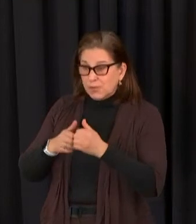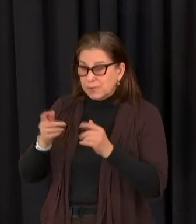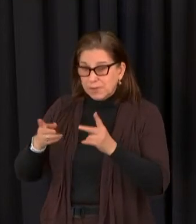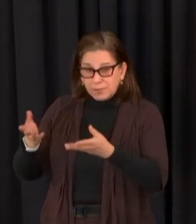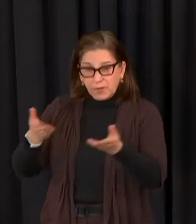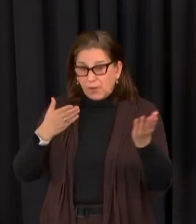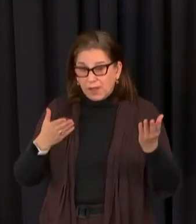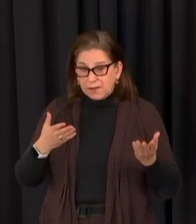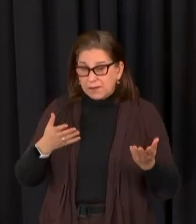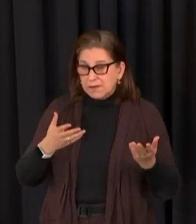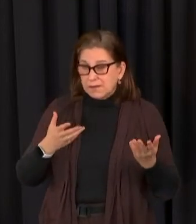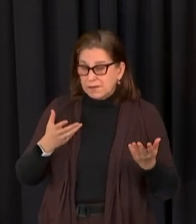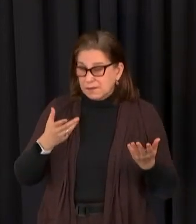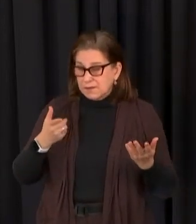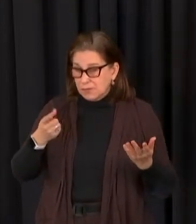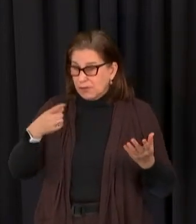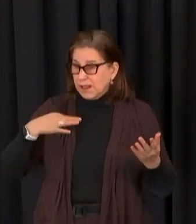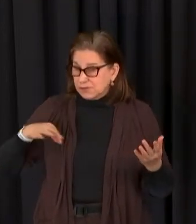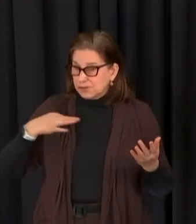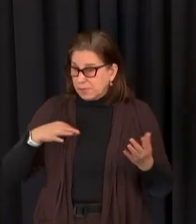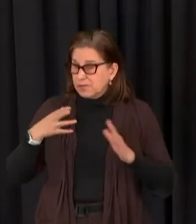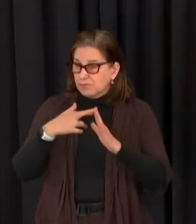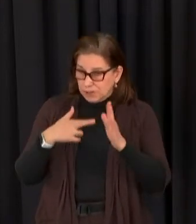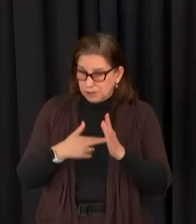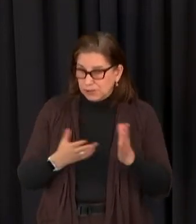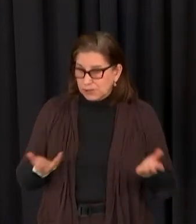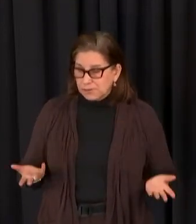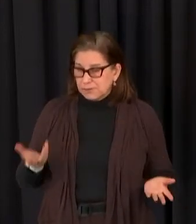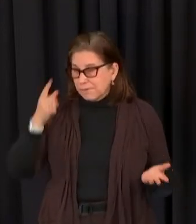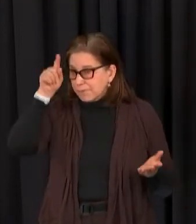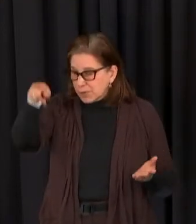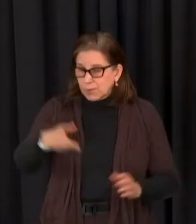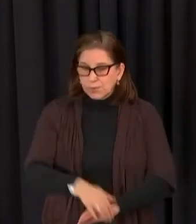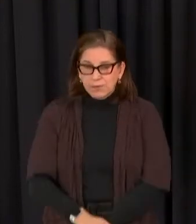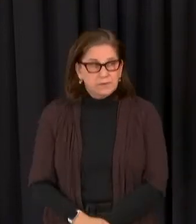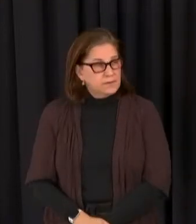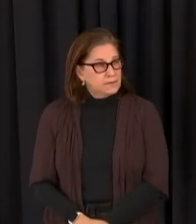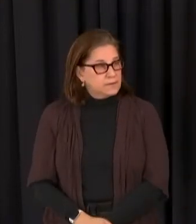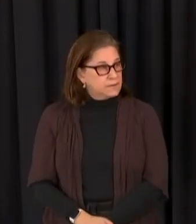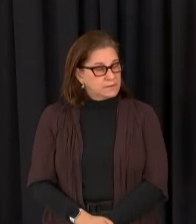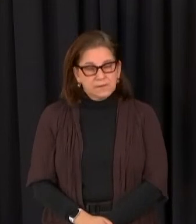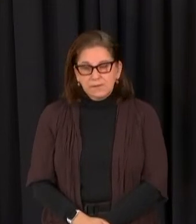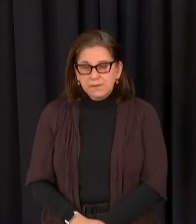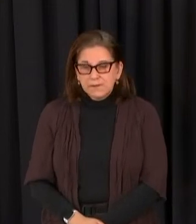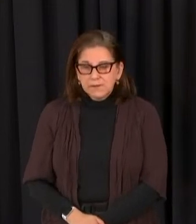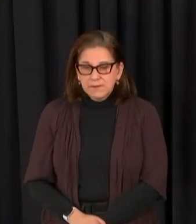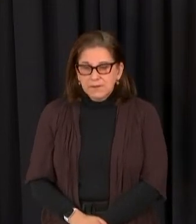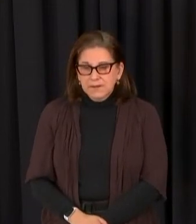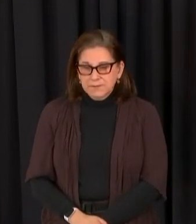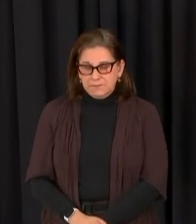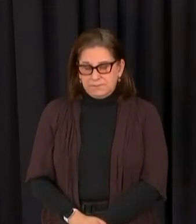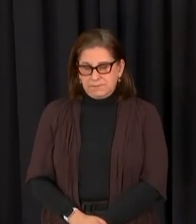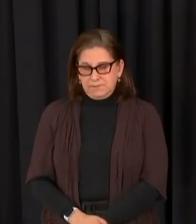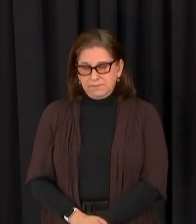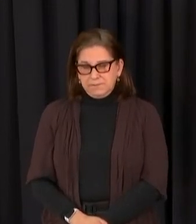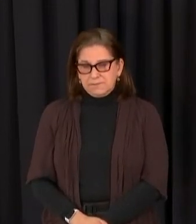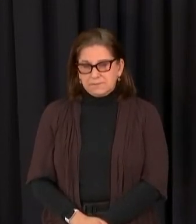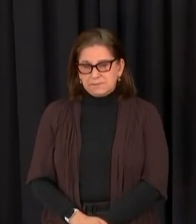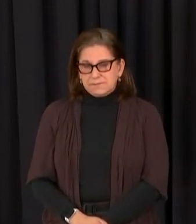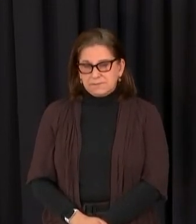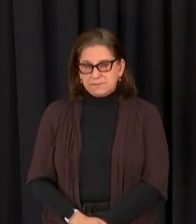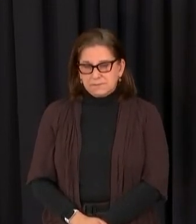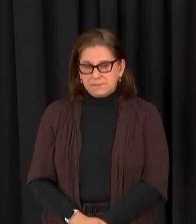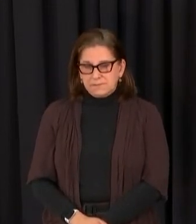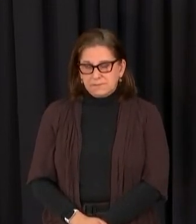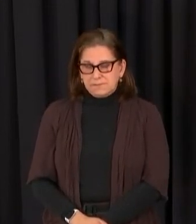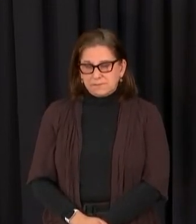our fire and EMS personnel, they all get vaccinated at the same place. We don't pick the day that they go, they schedule themselves. So there are